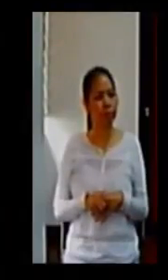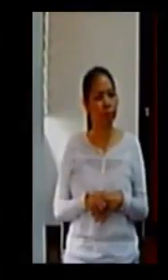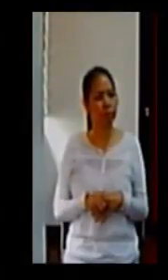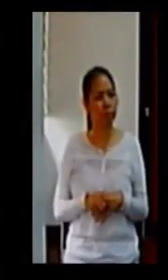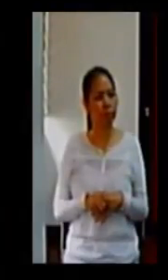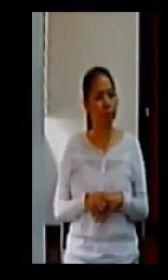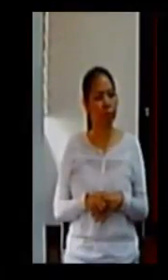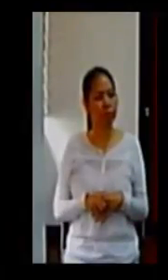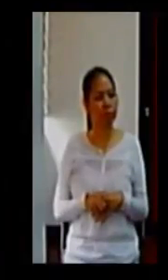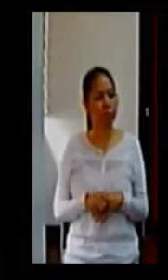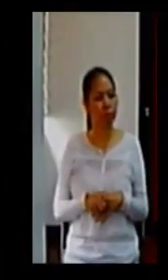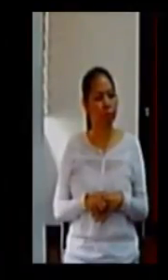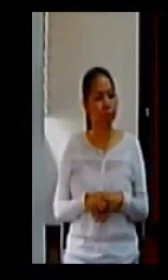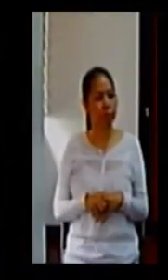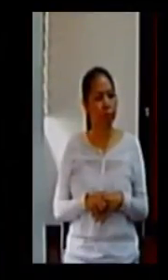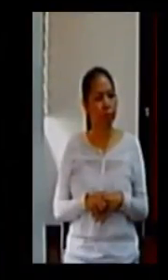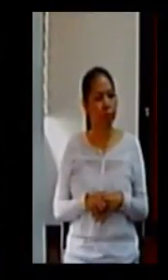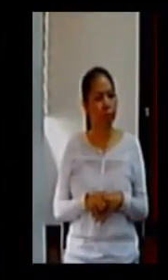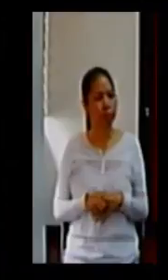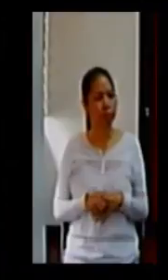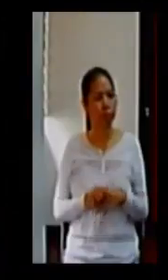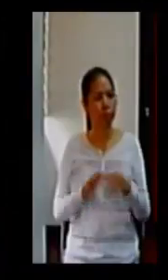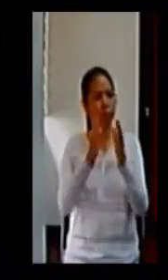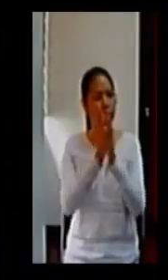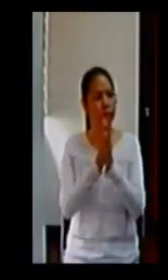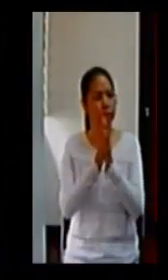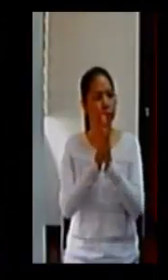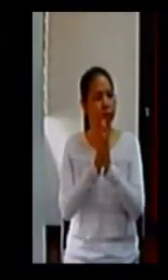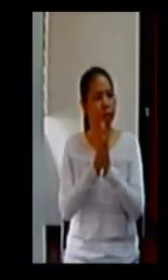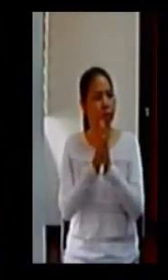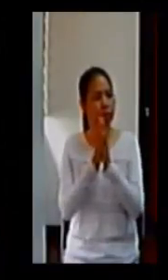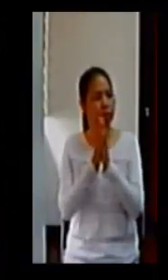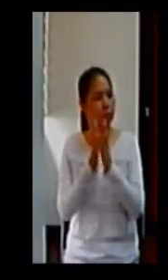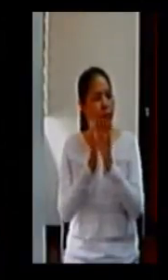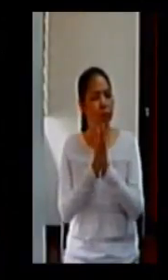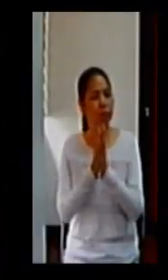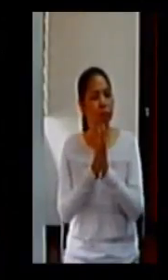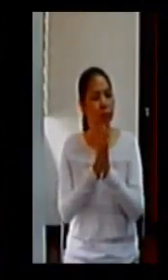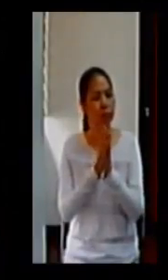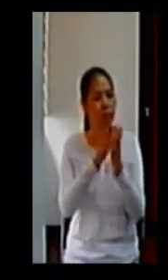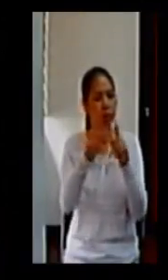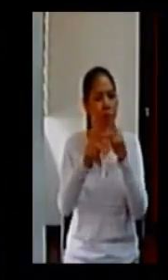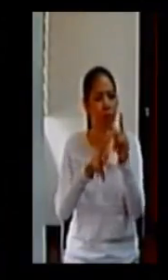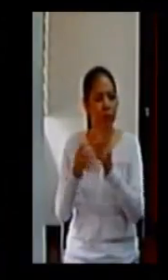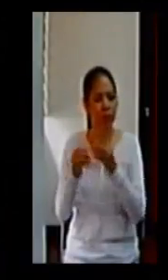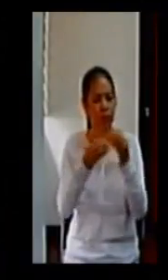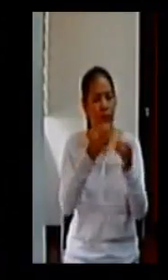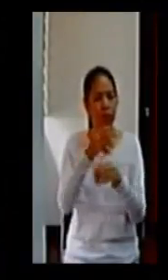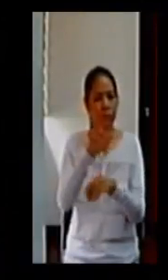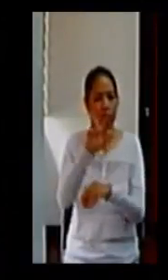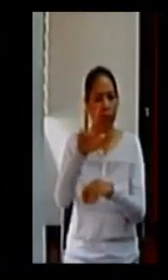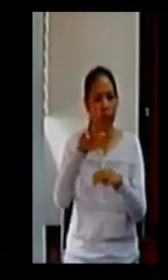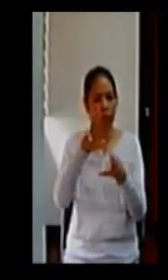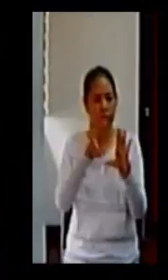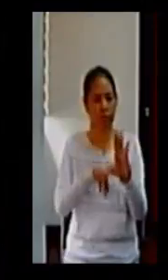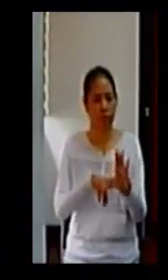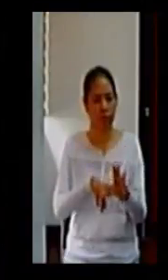May we ask our people to provide three chairs for the witnesses?